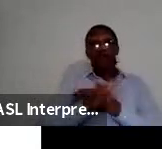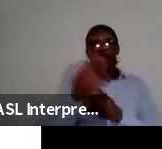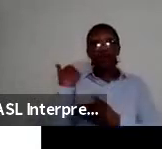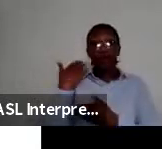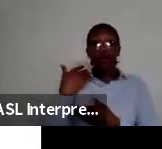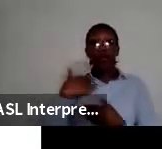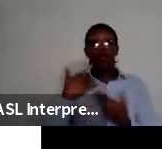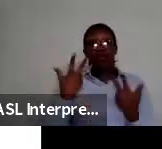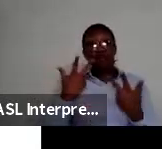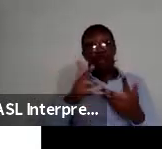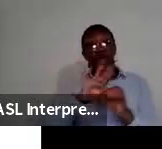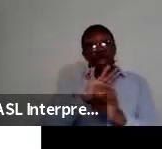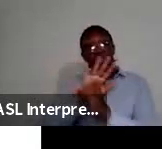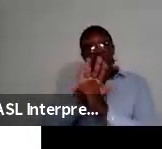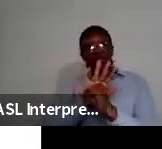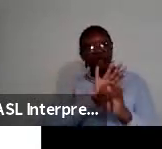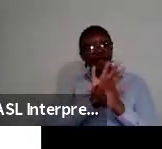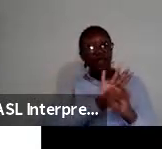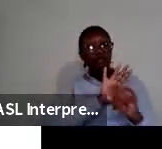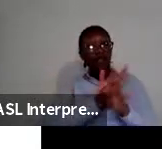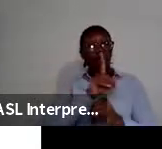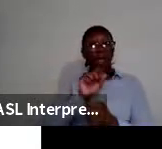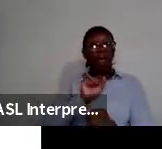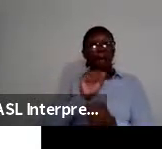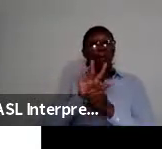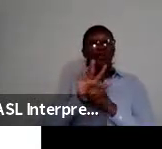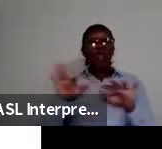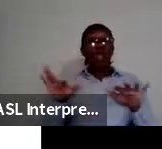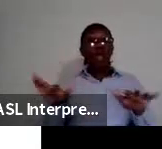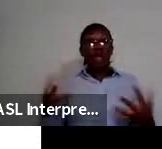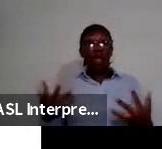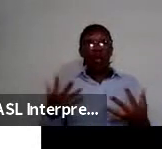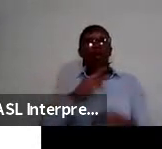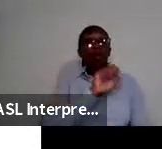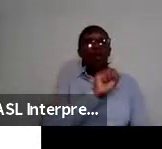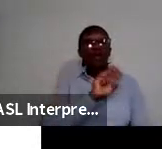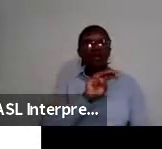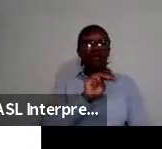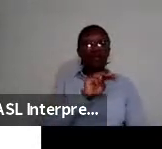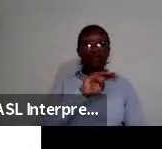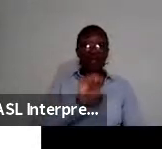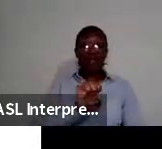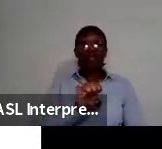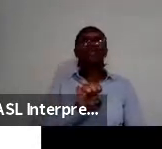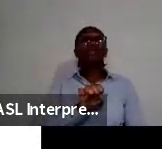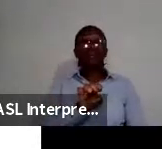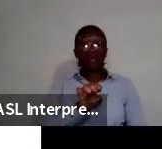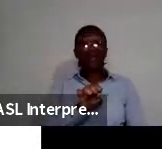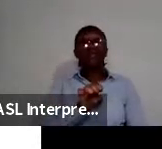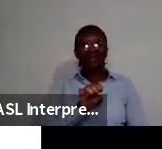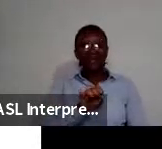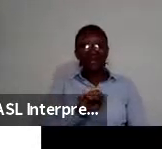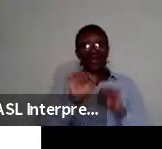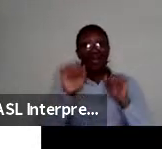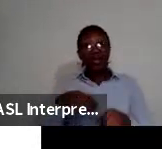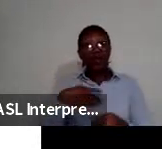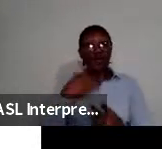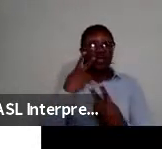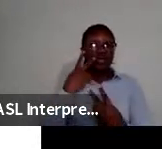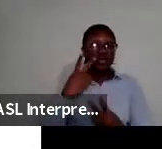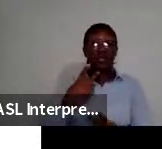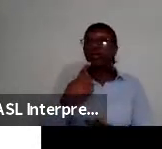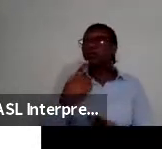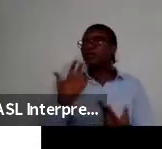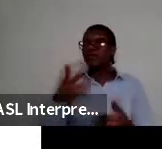the implications of counterfeit in terms of the SMMEs. Within that particular space, as I've